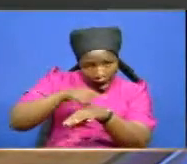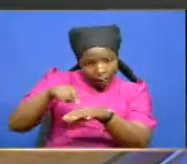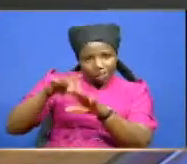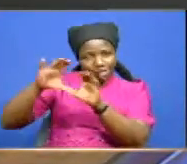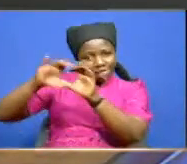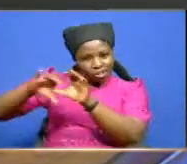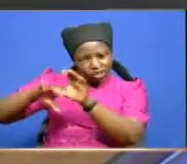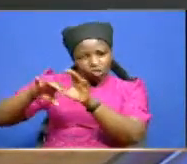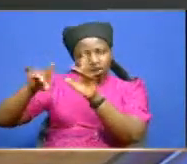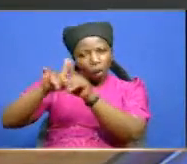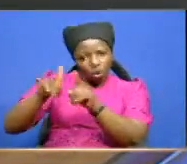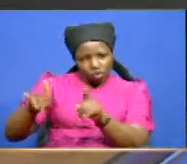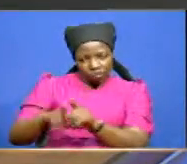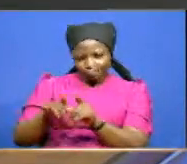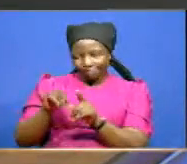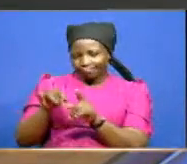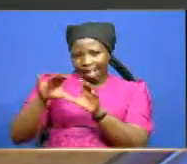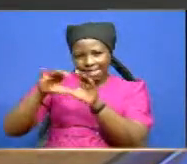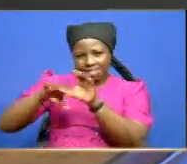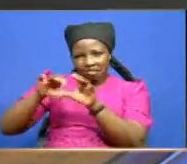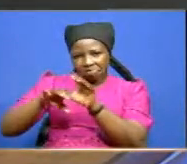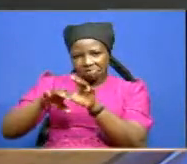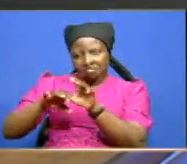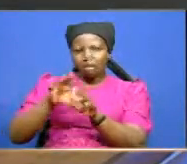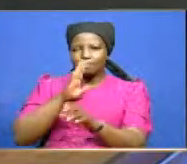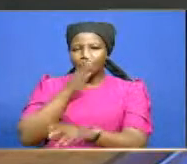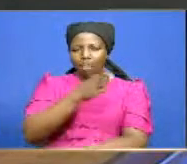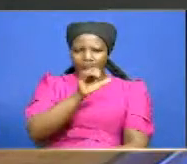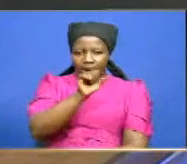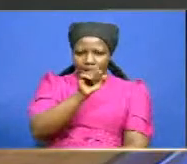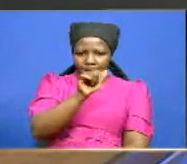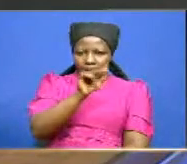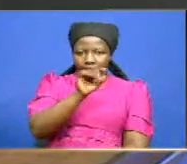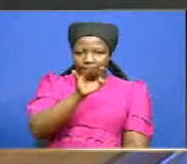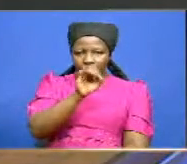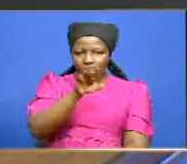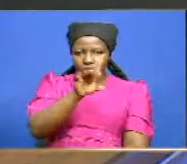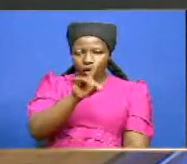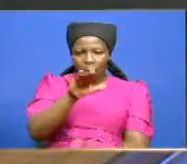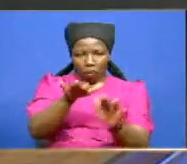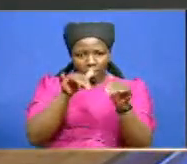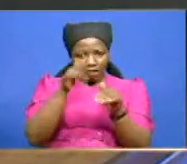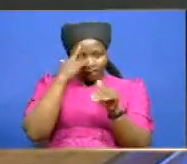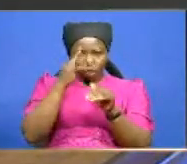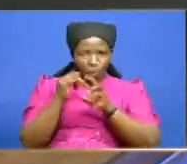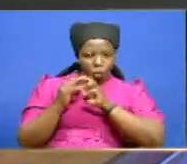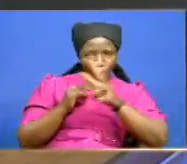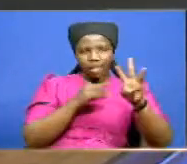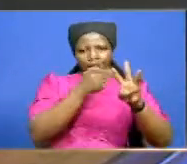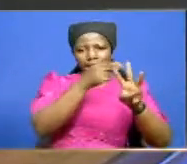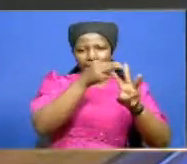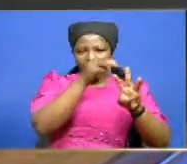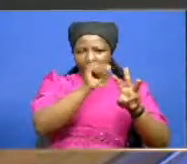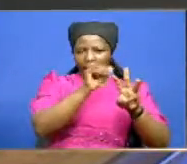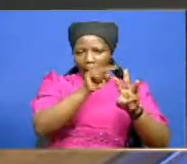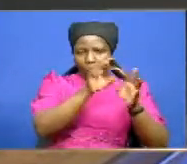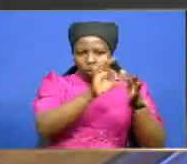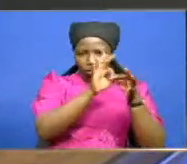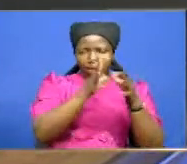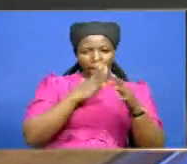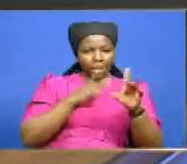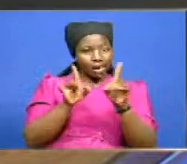Chelsea will be actually at Stamford Bridge waiting for the Hammers, that is West Ham United. And my